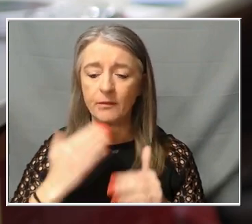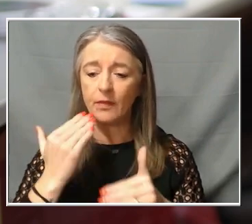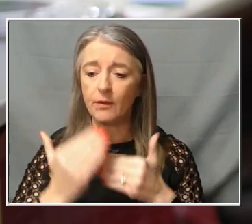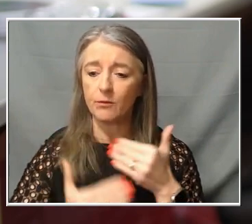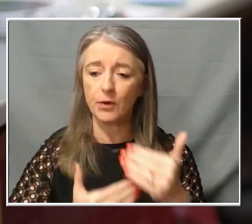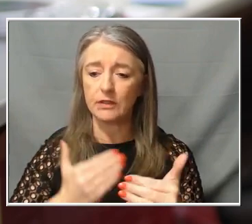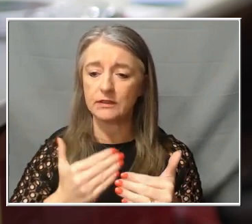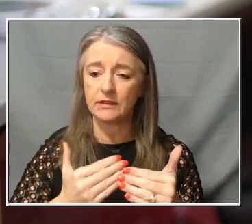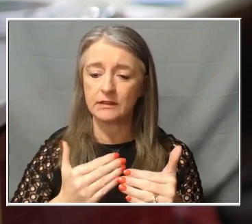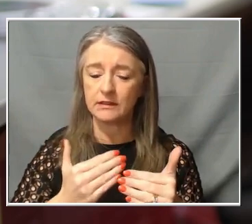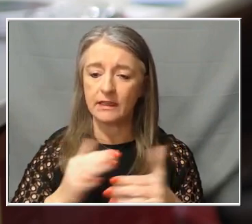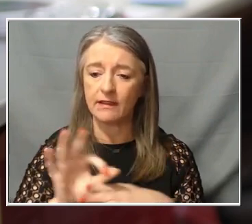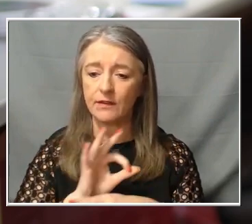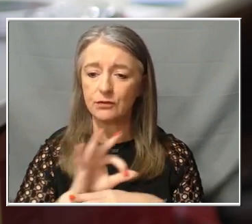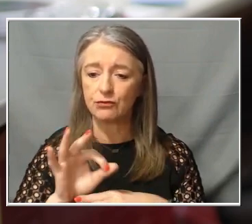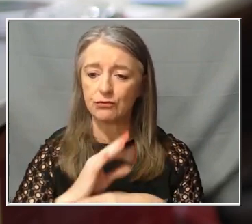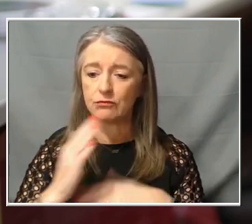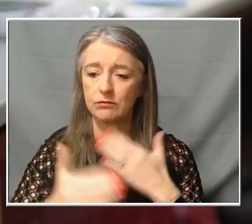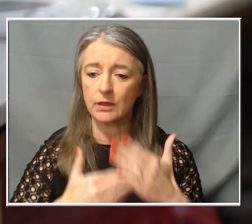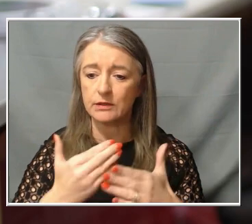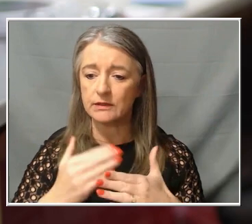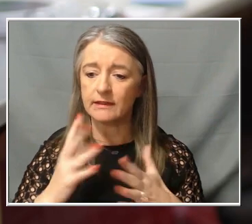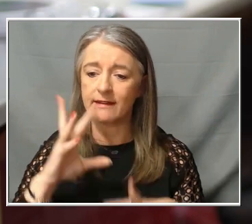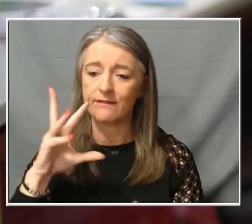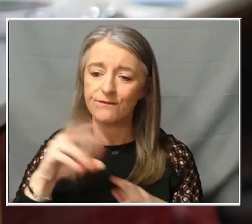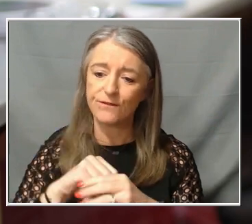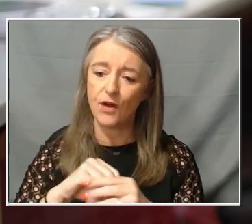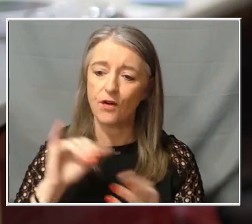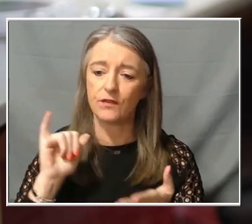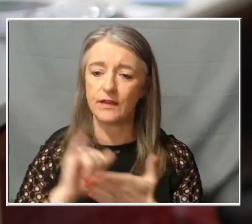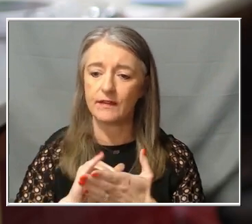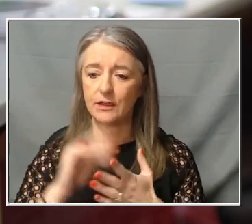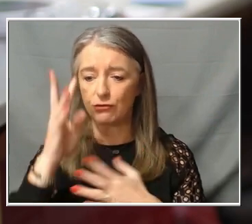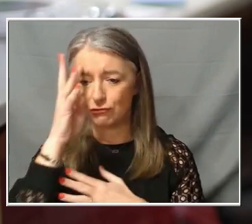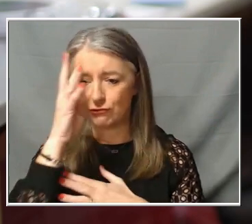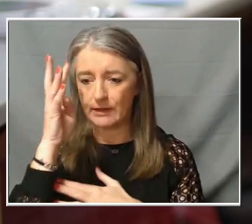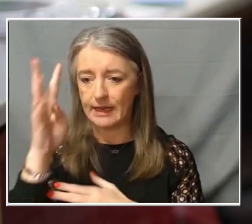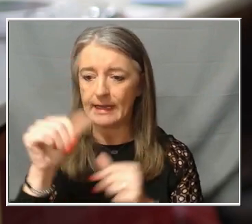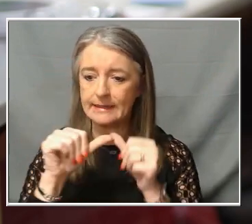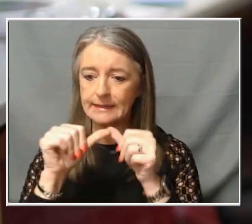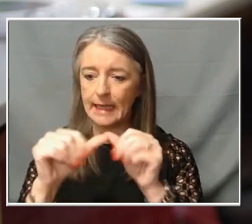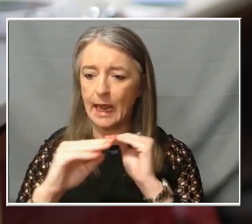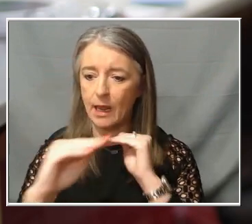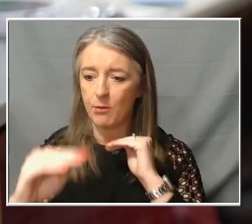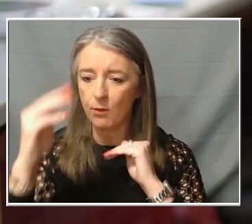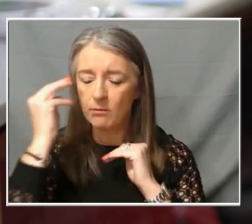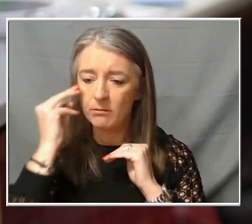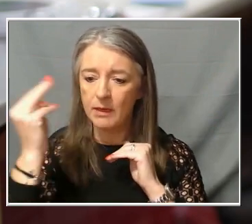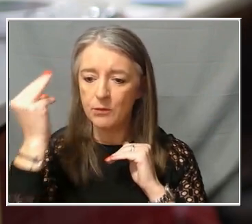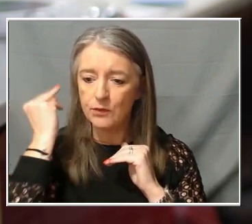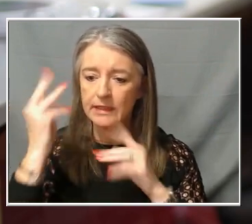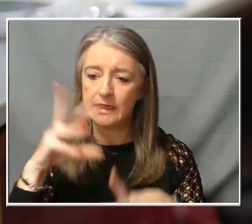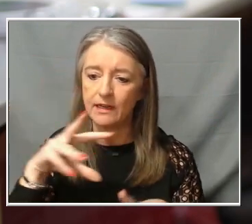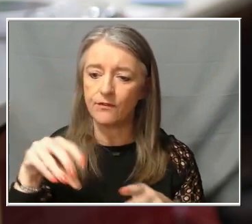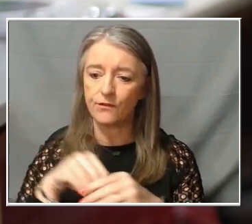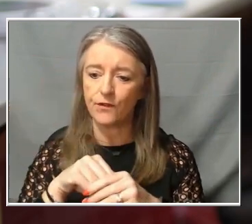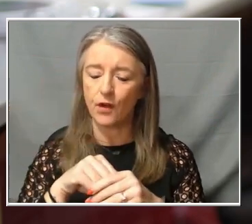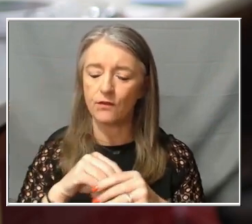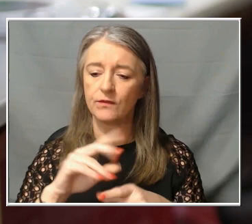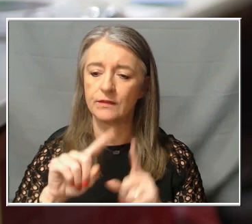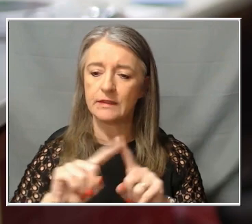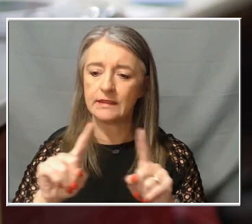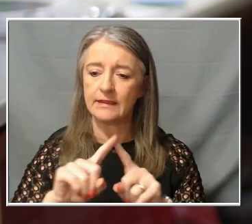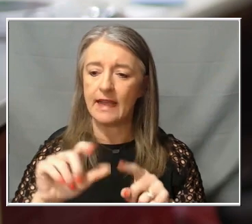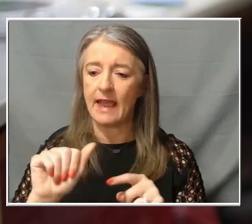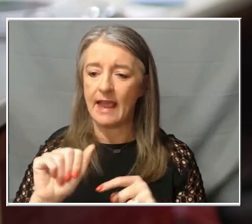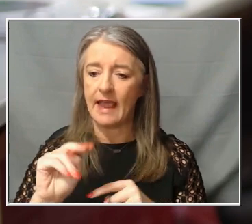fundamental process that actually involved in this creating a stable memory is actually involved formation of amyloids. Now we